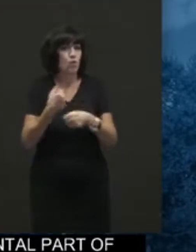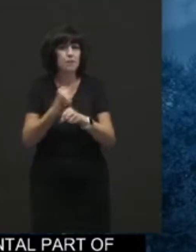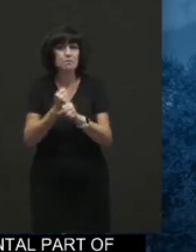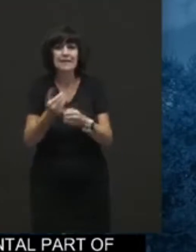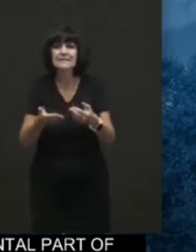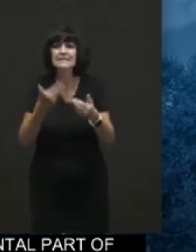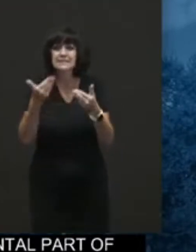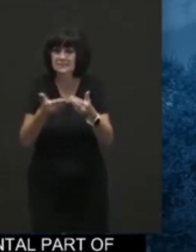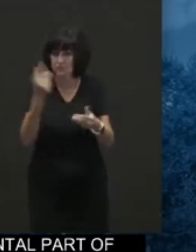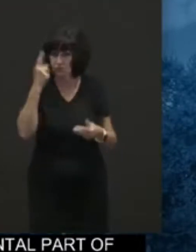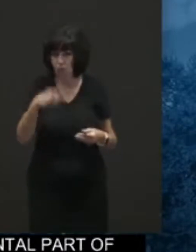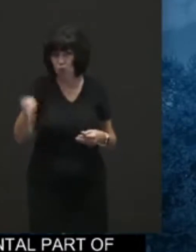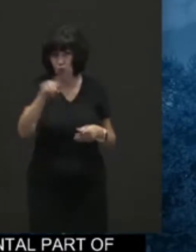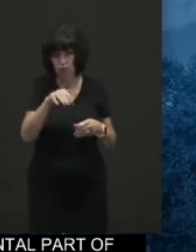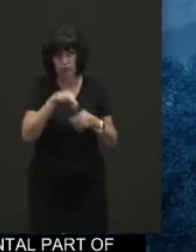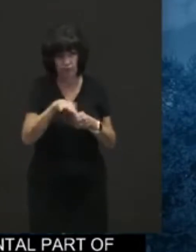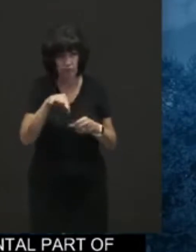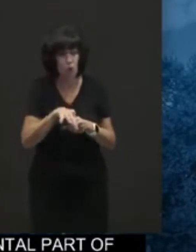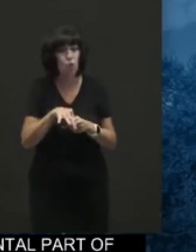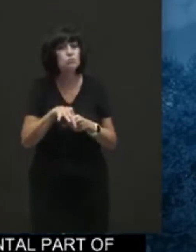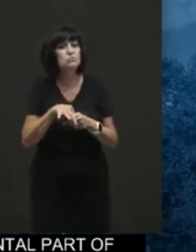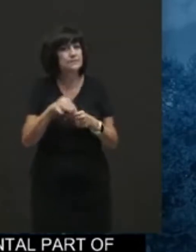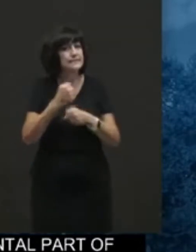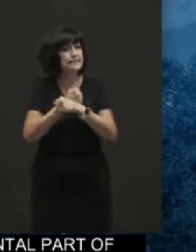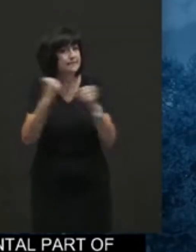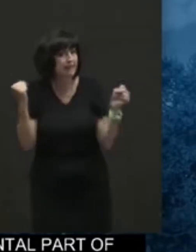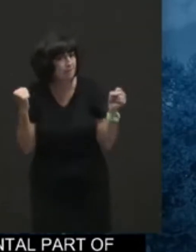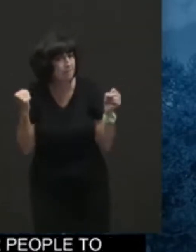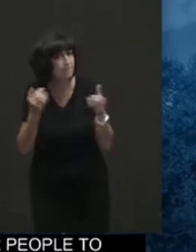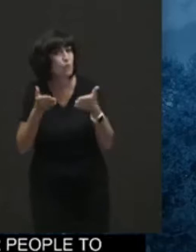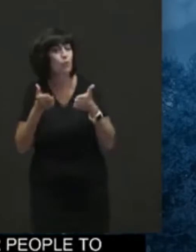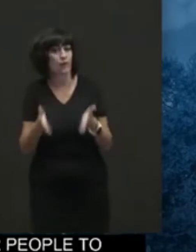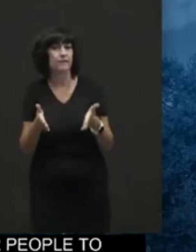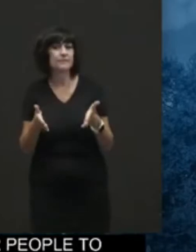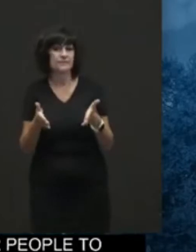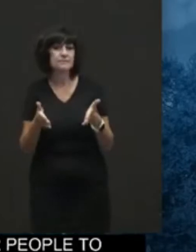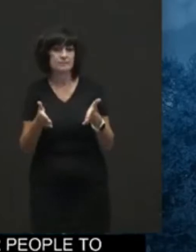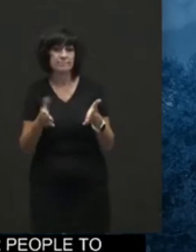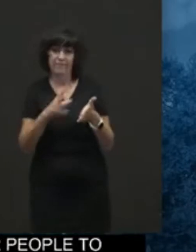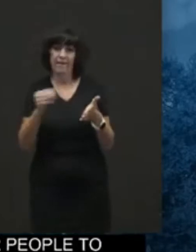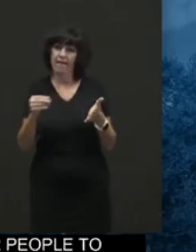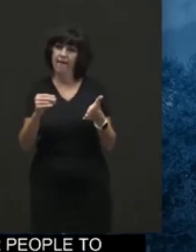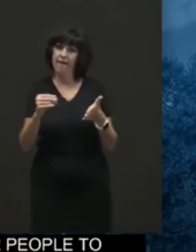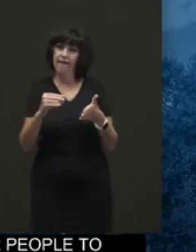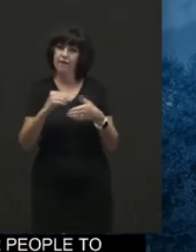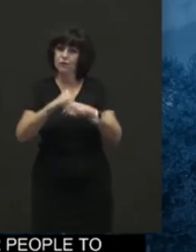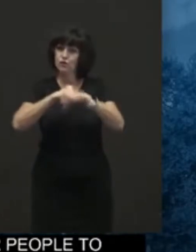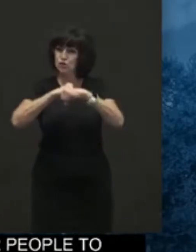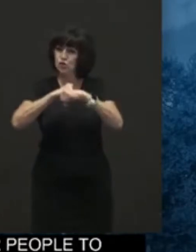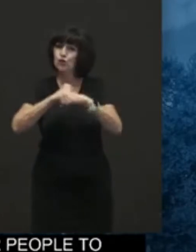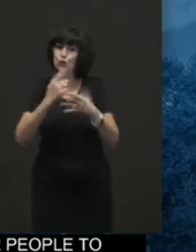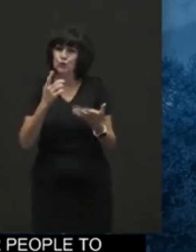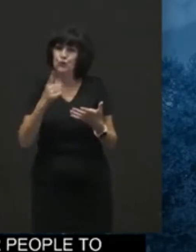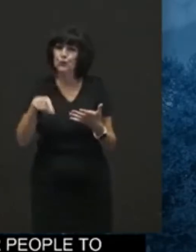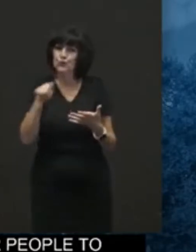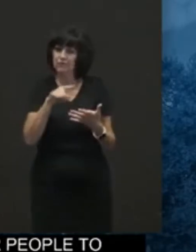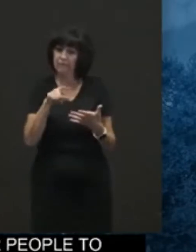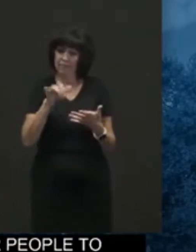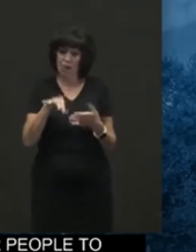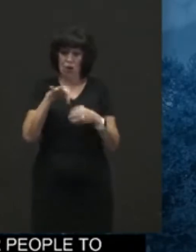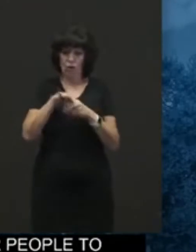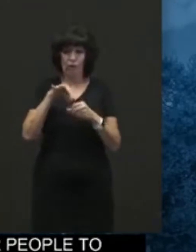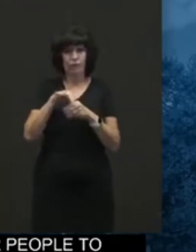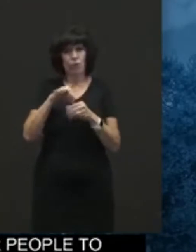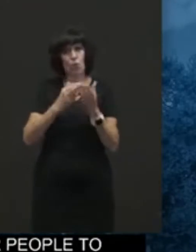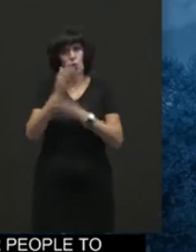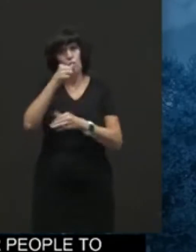it easier to vote and to vote safely and securely, and that's what the vote by mail